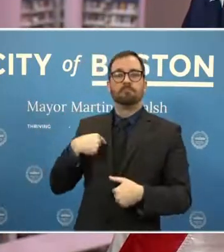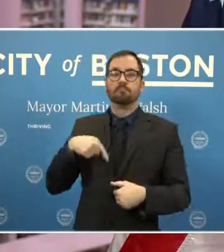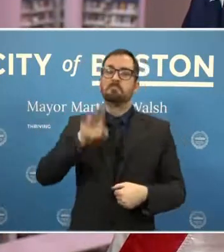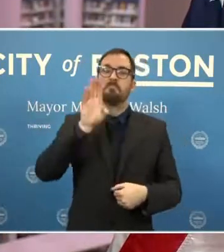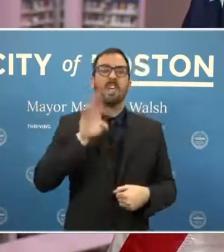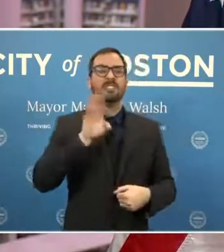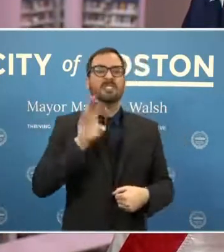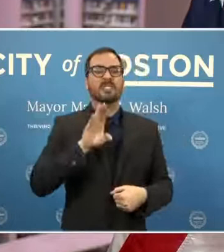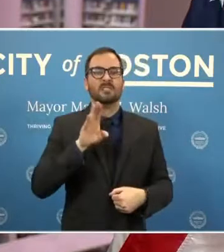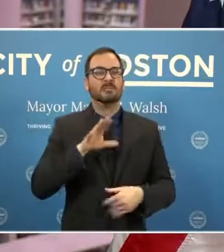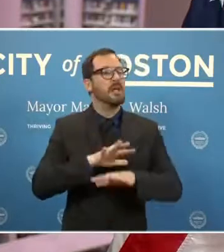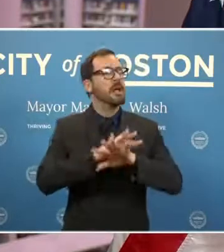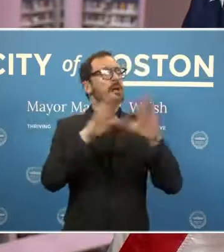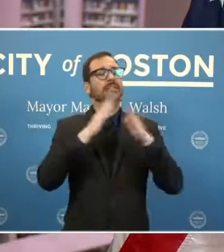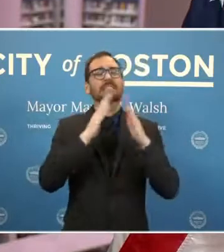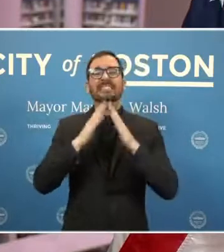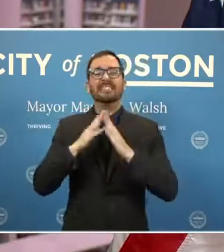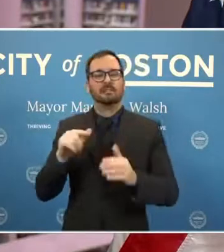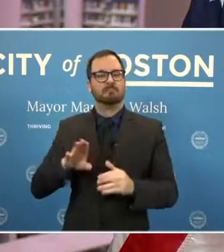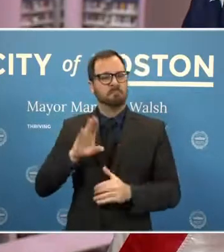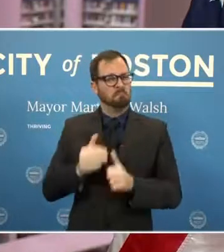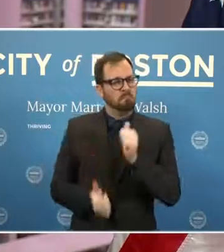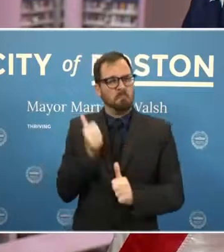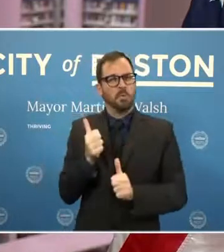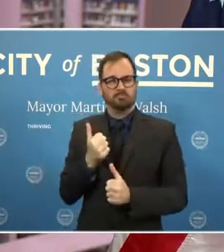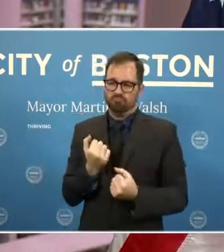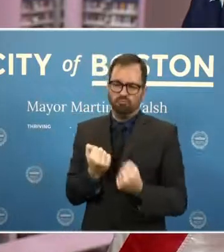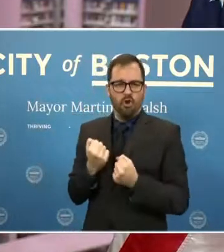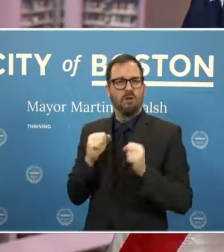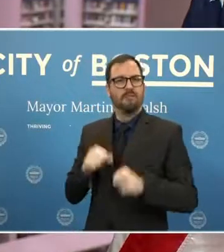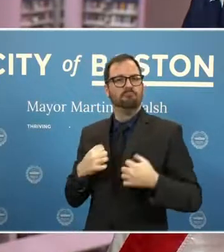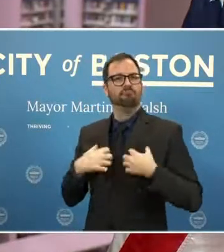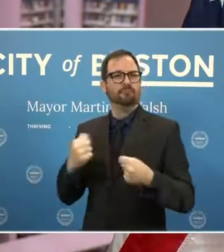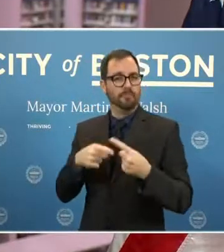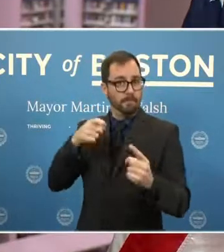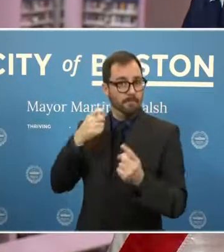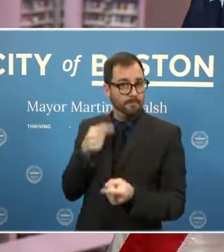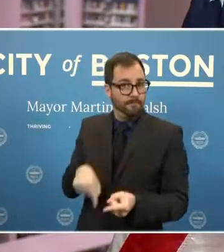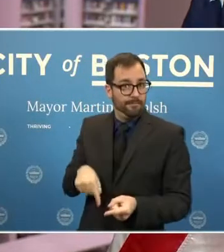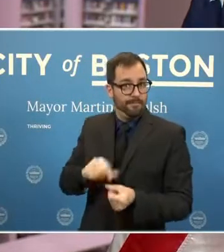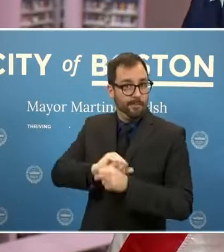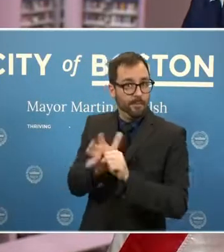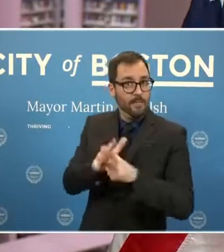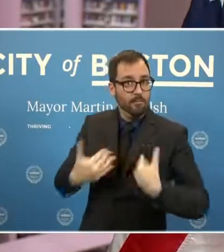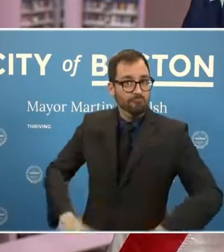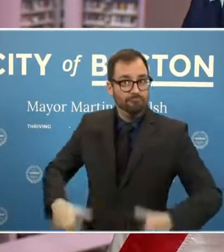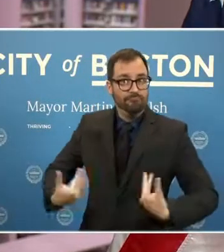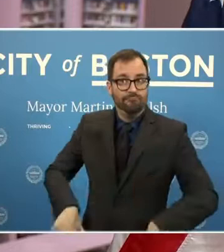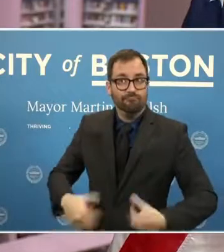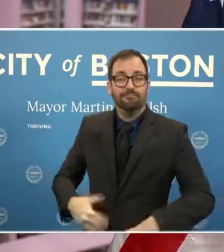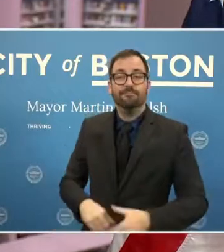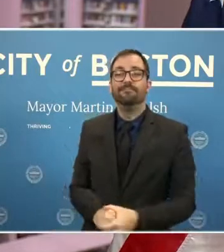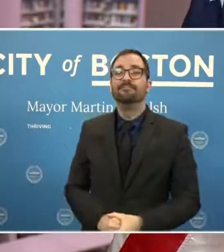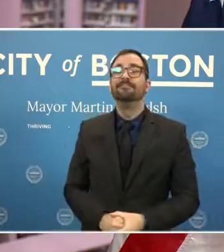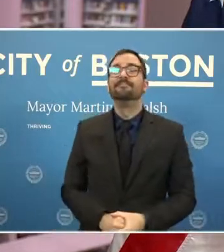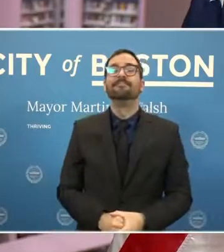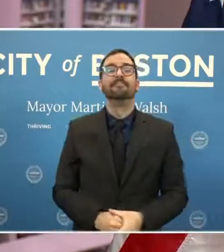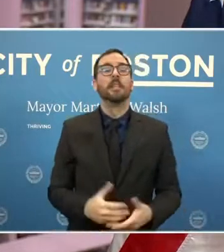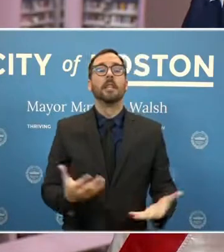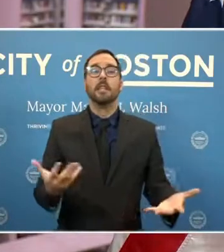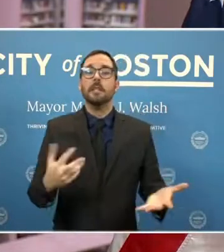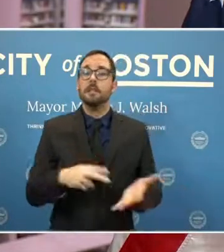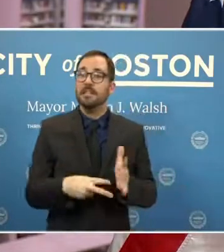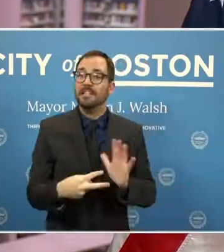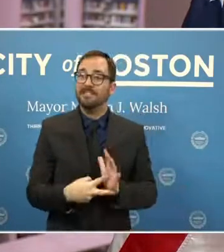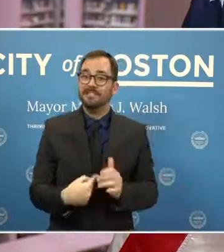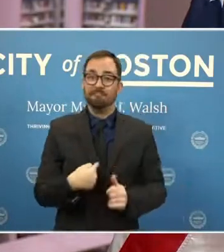We made the right decisions in the good times, so Boston has the strength to move forward now. Here's what that means for